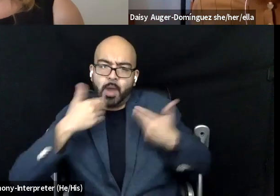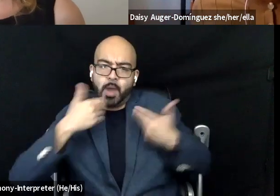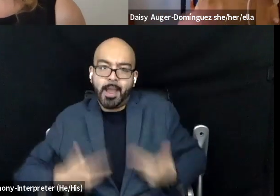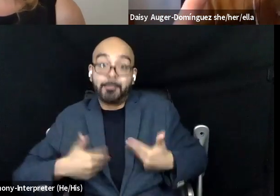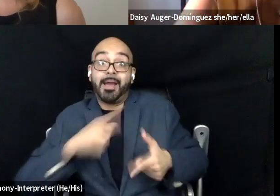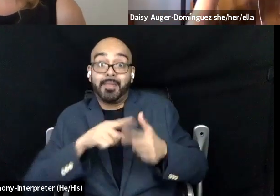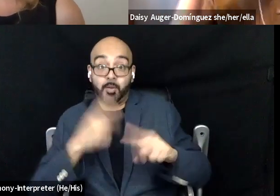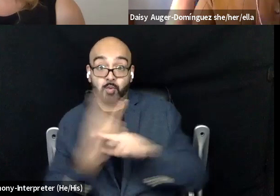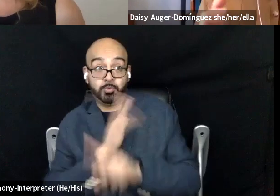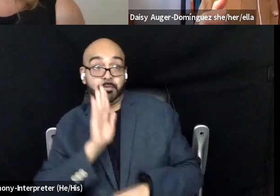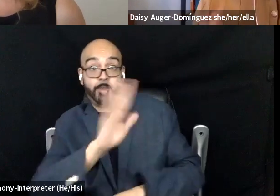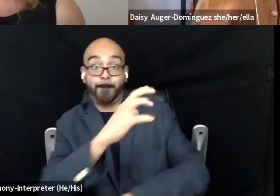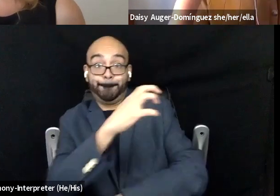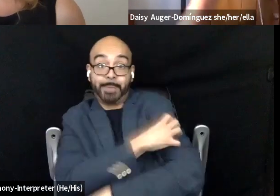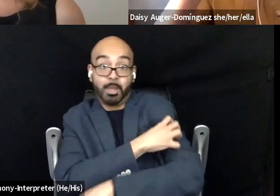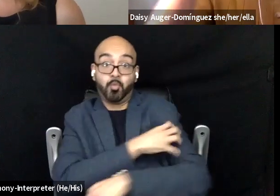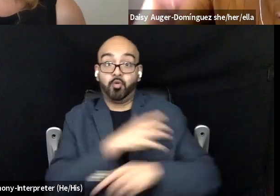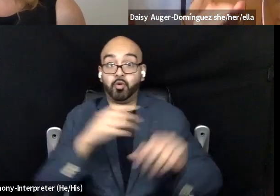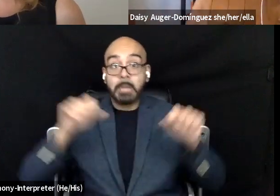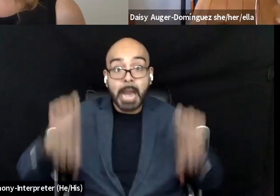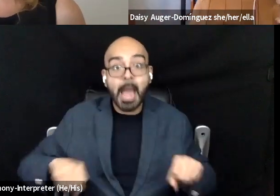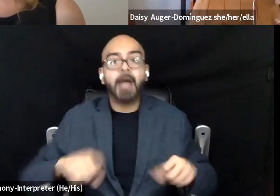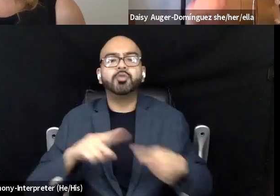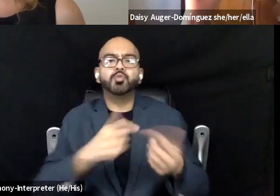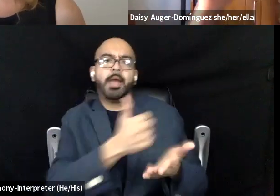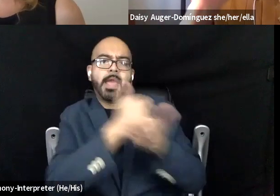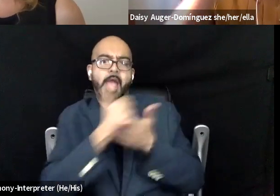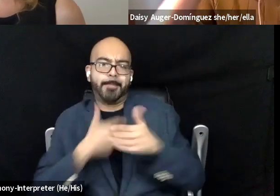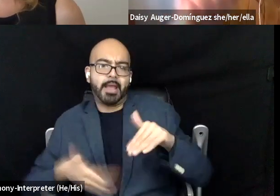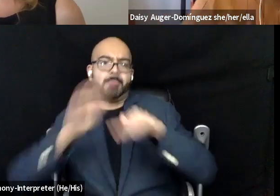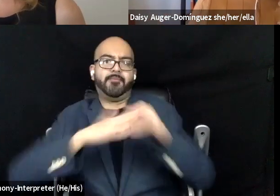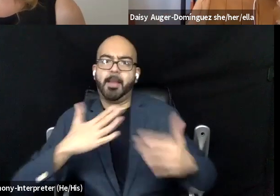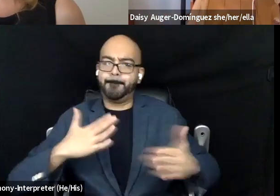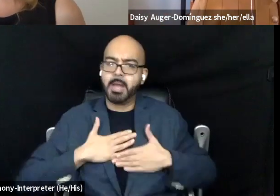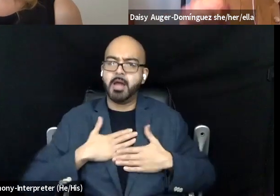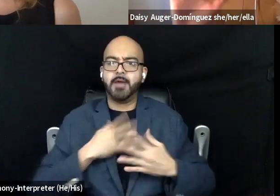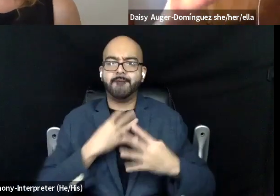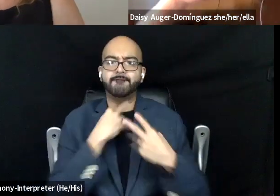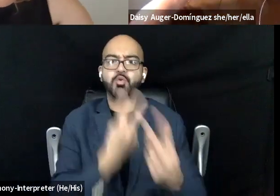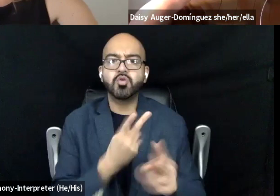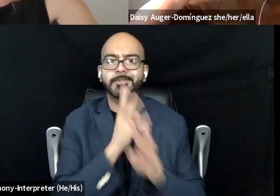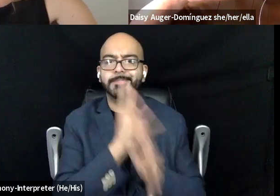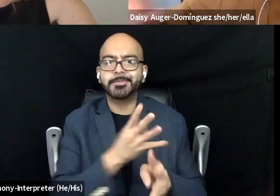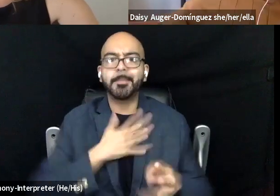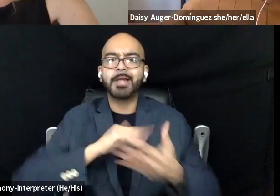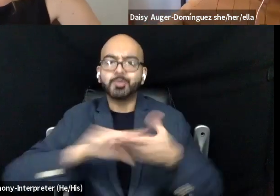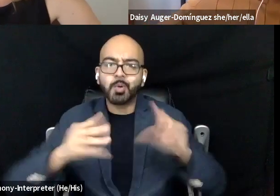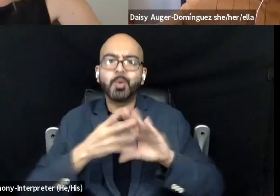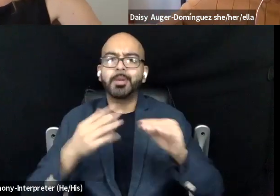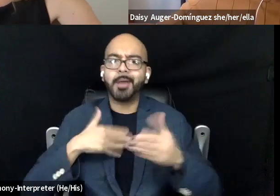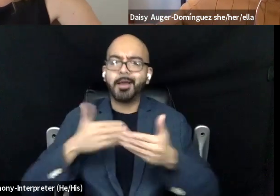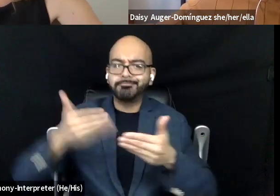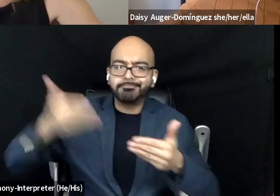does, right? Use their power to help amplify your voice, to help amplify your story, to not wait always for you to be the